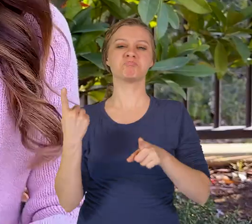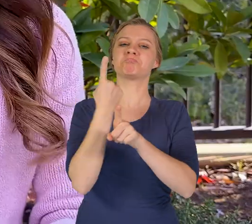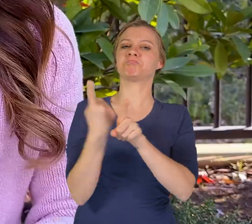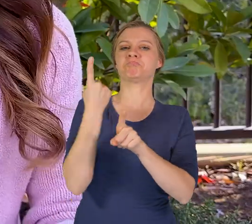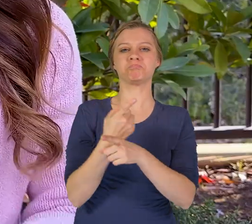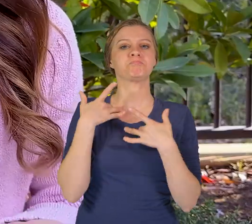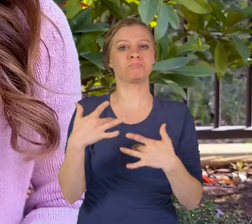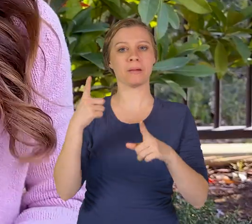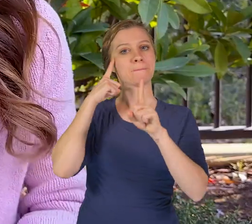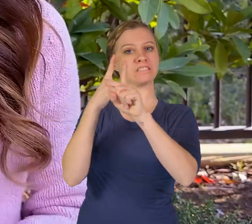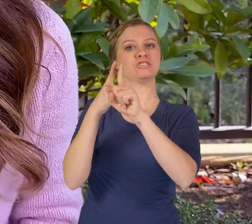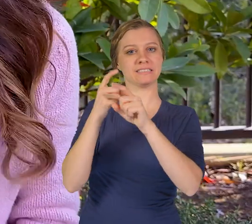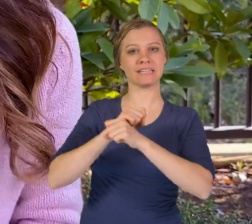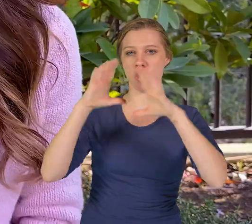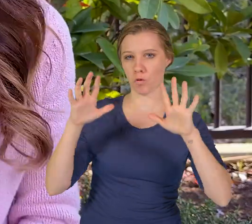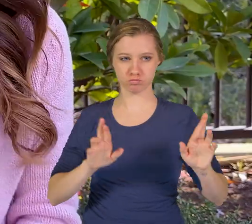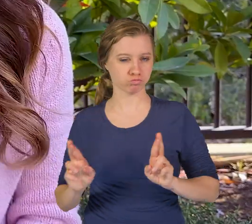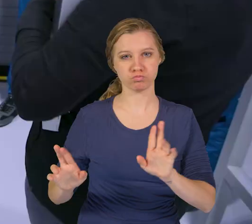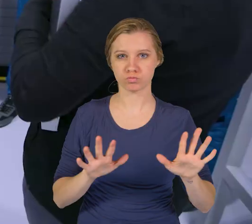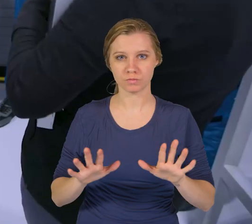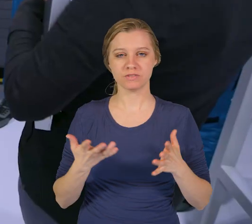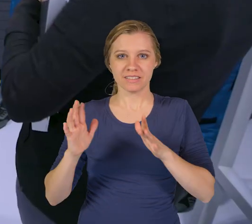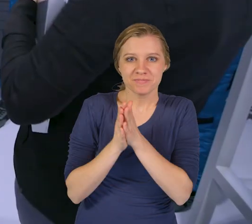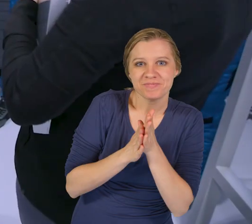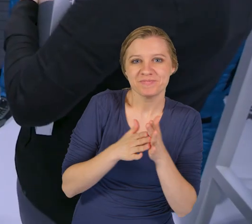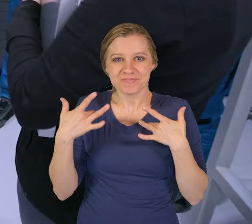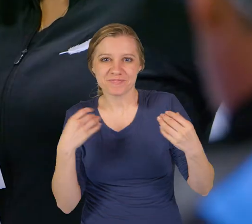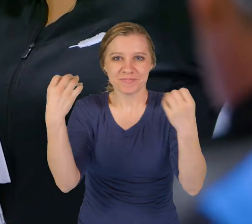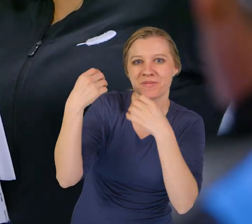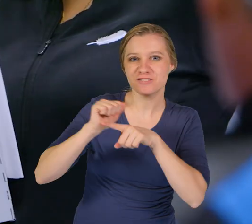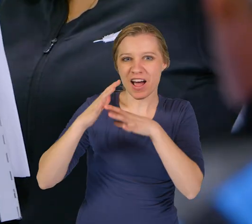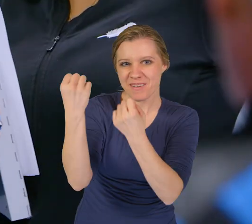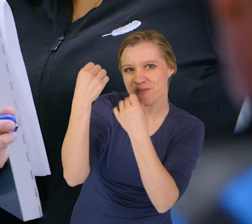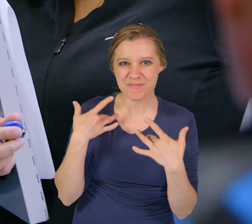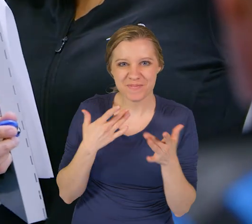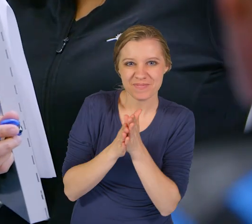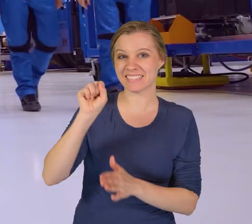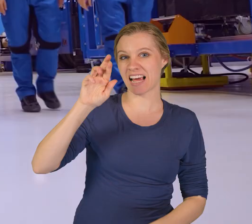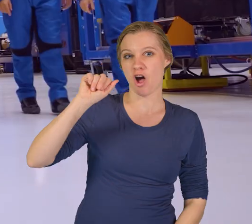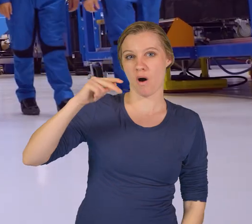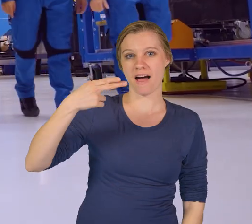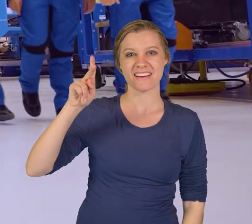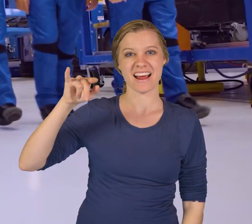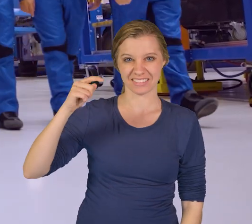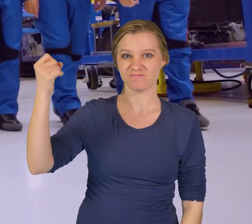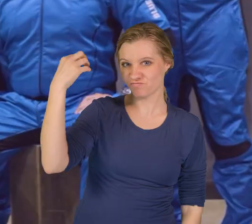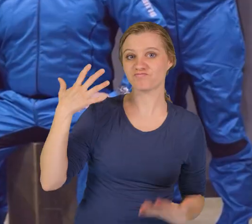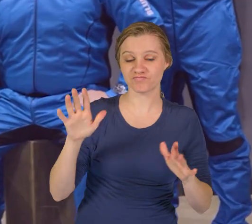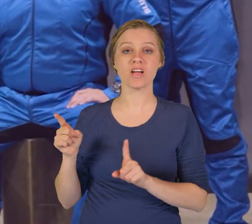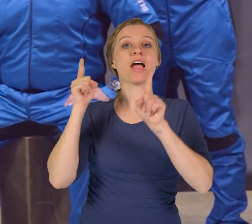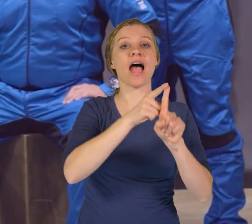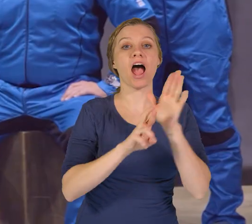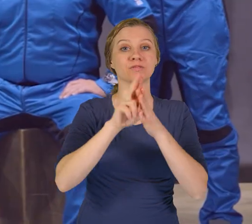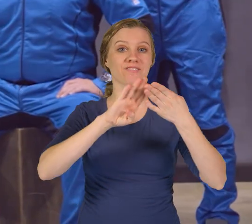a nominal or normal mission scenario. Got a quick pep talk from our incredible trainer, Sarah Knight, and then headed back